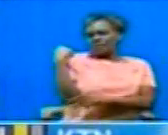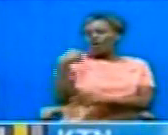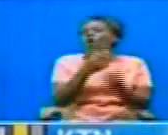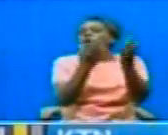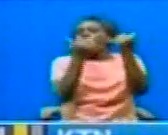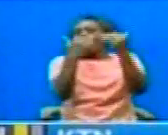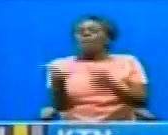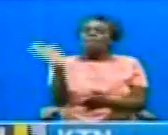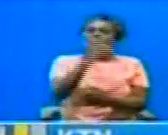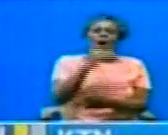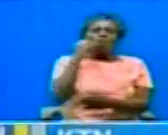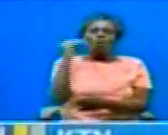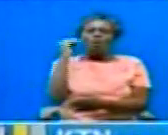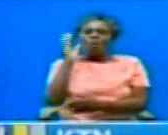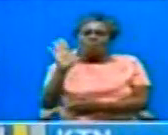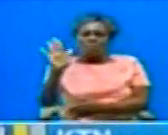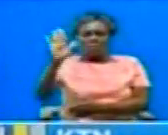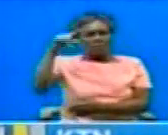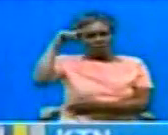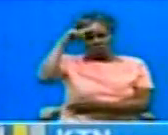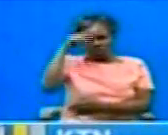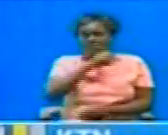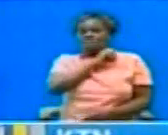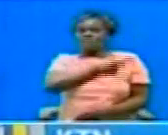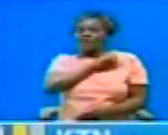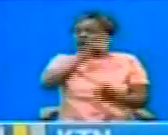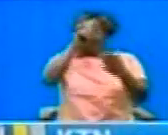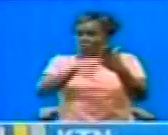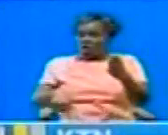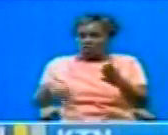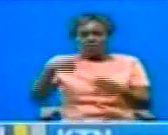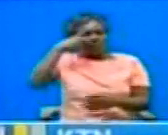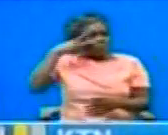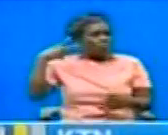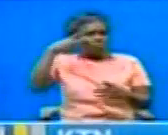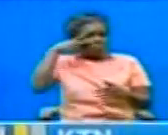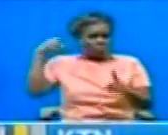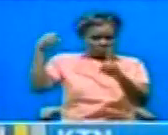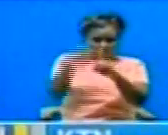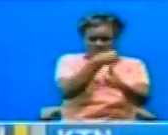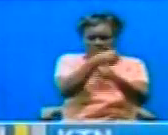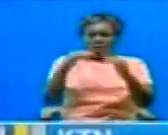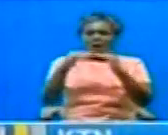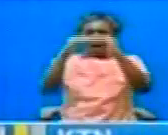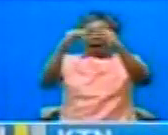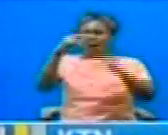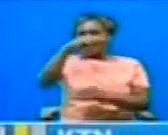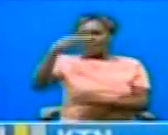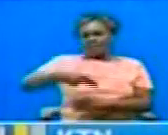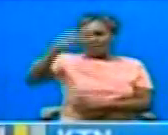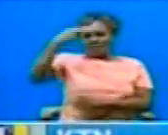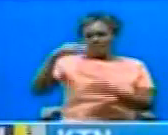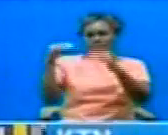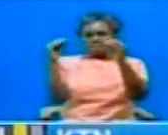to be taken back to their places of origin for fear of being targeted by terrorists. A high-level meeting of national and county